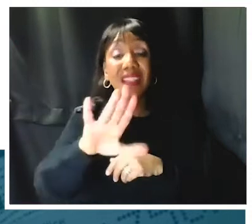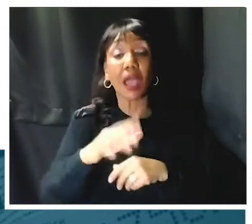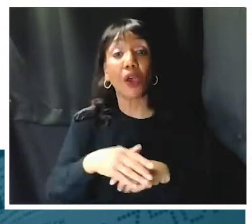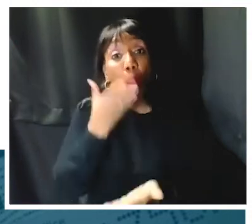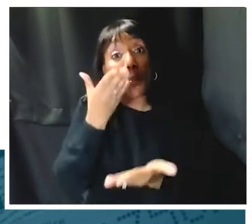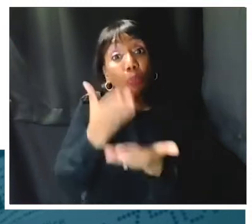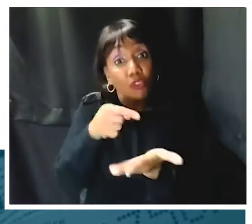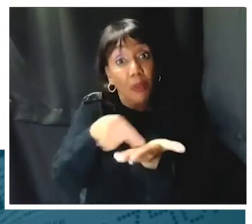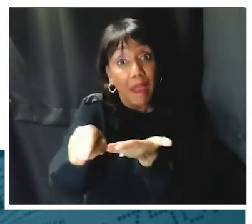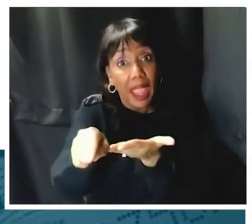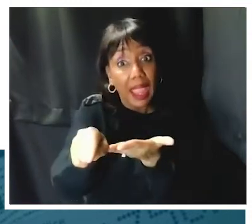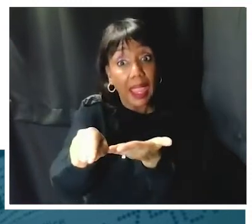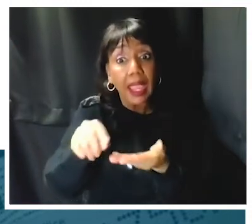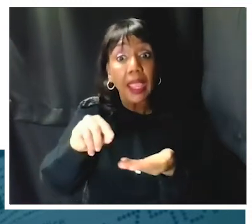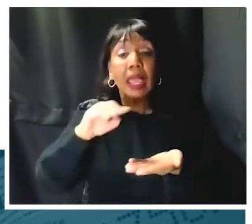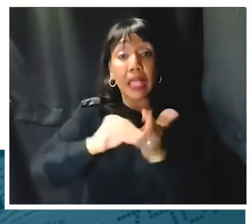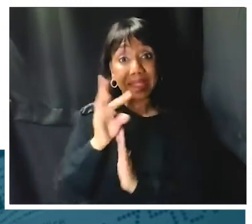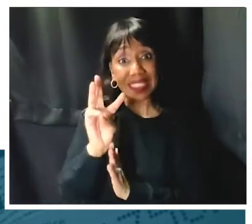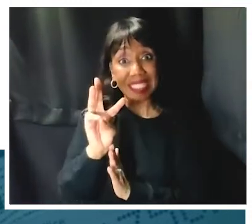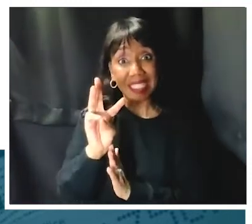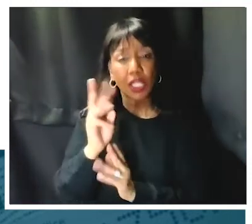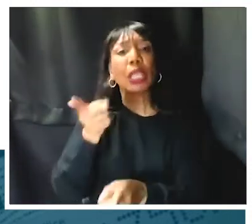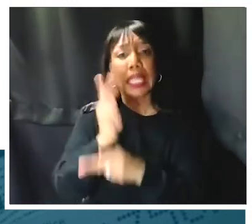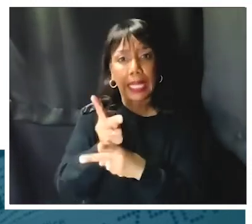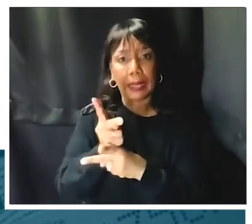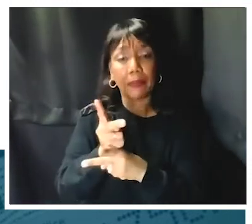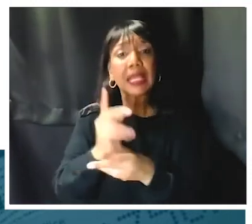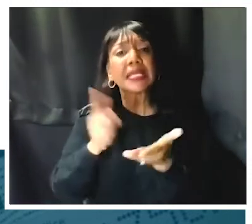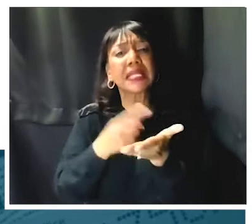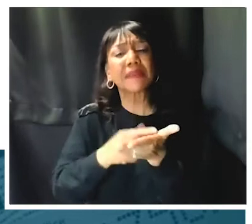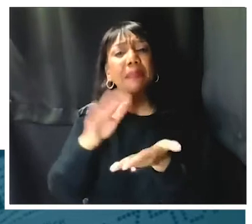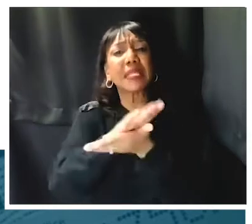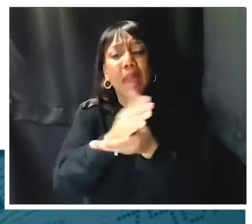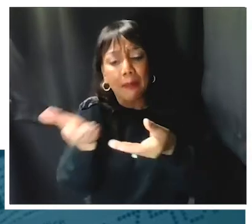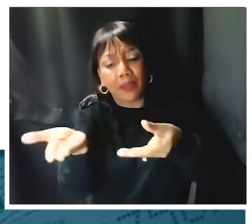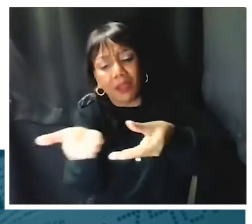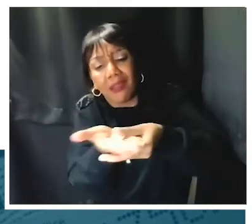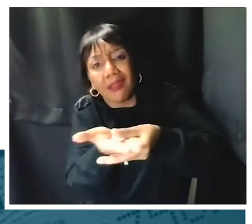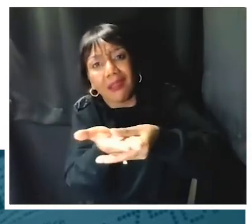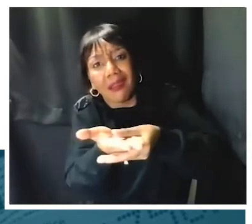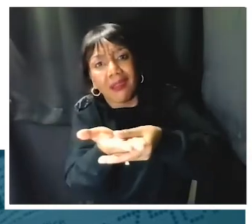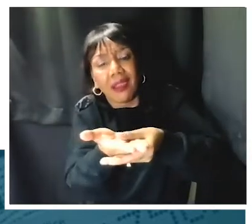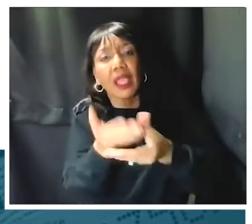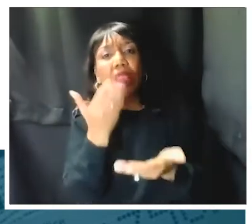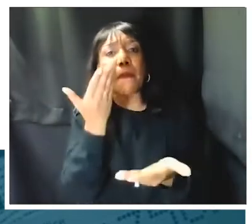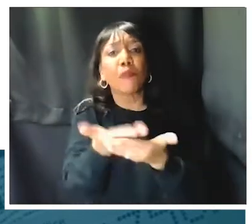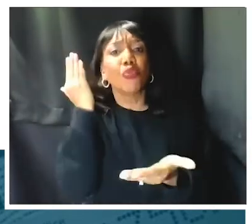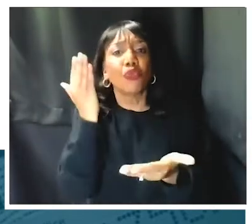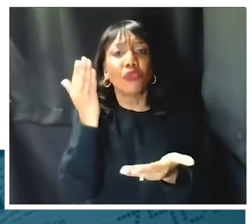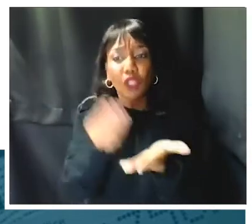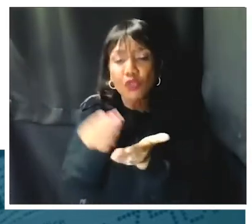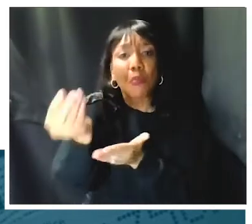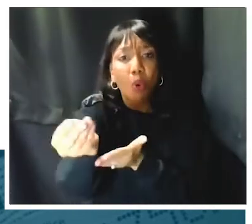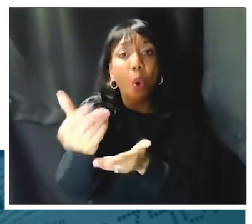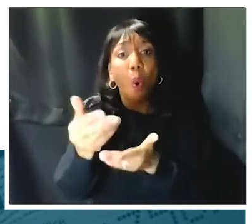Keep the receipt of your money order. Either your money order will have a carbon copy underneath or a portion attached that you can tear